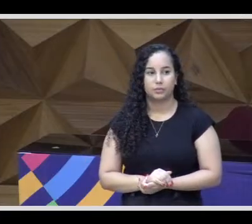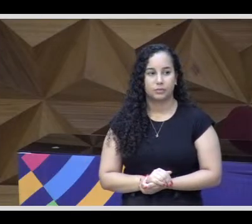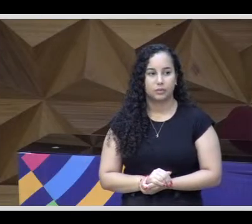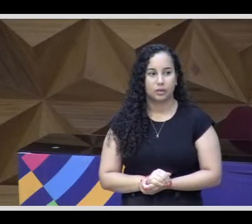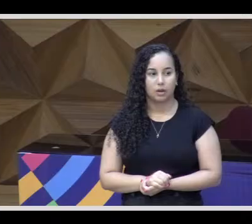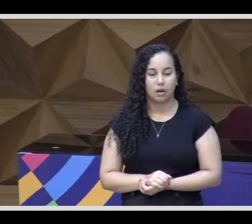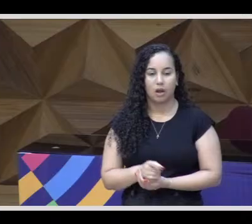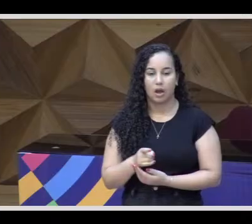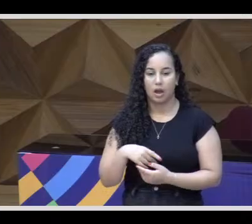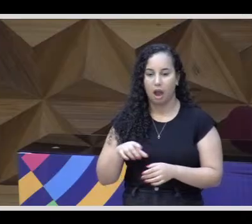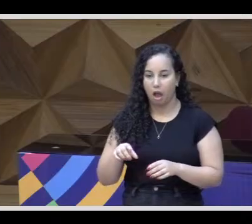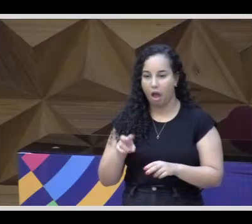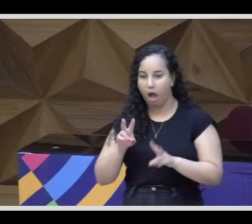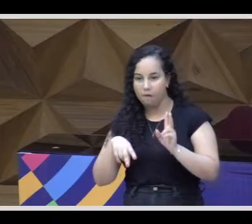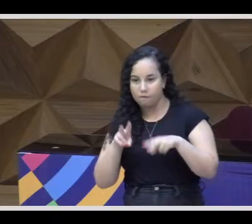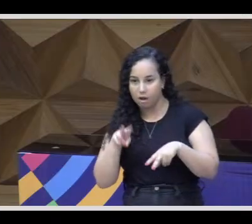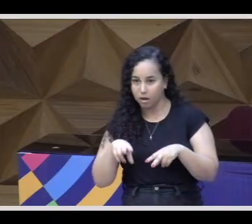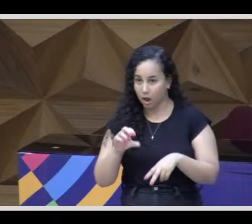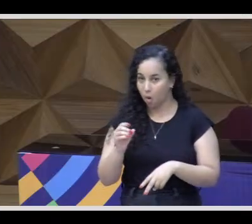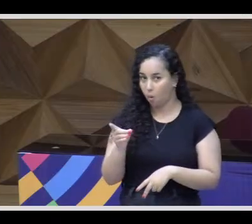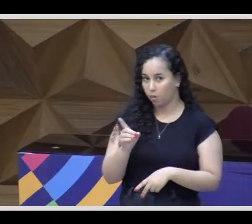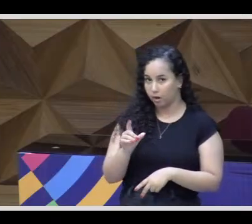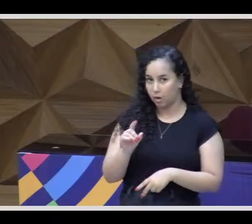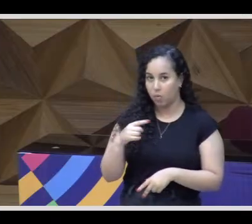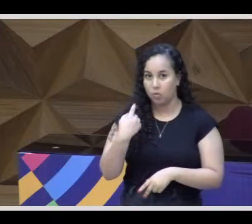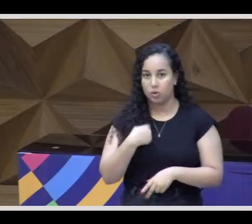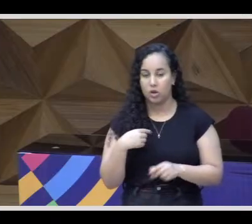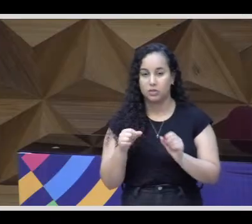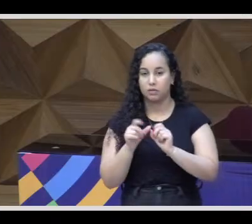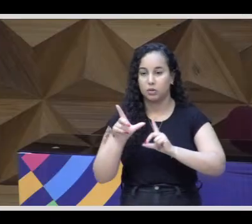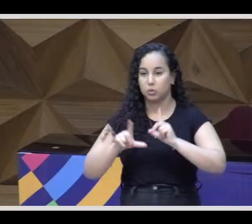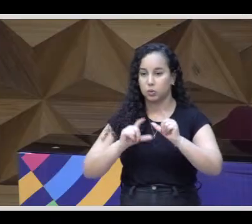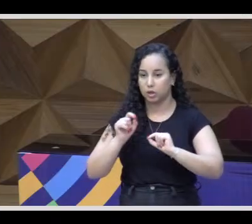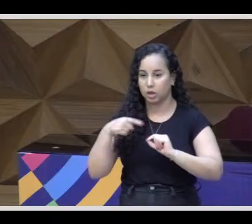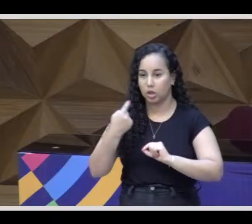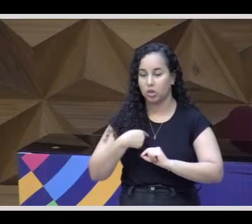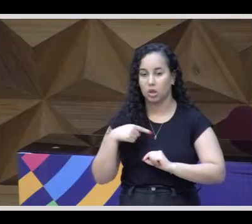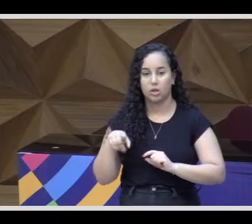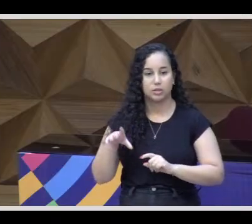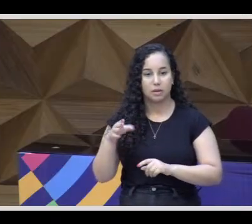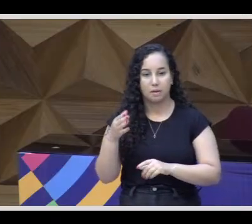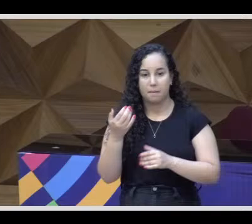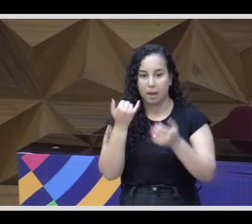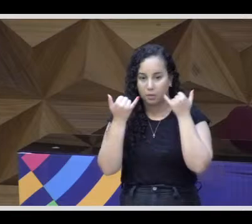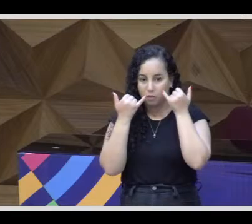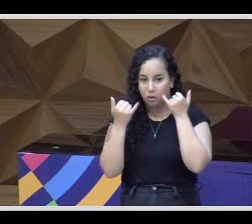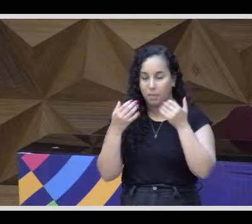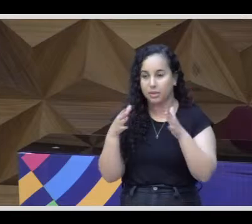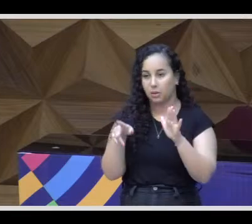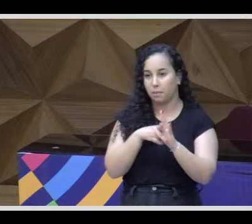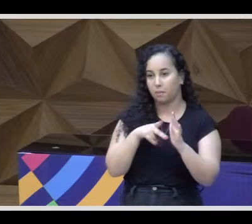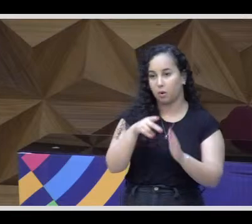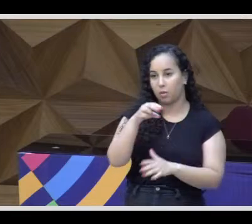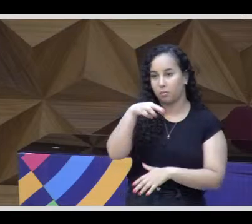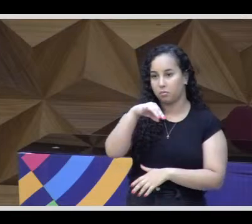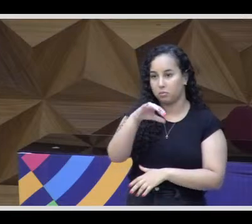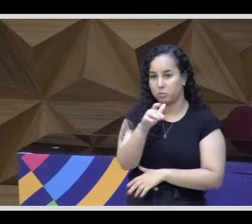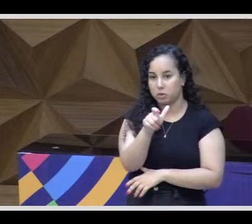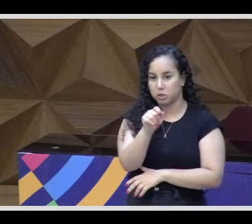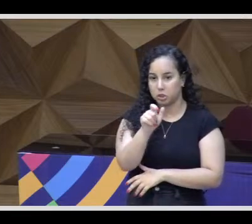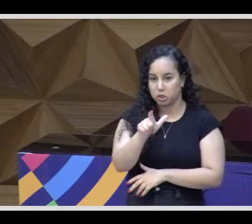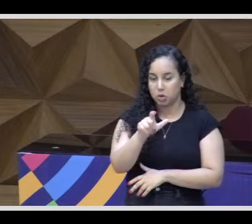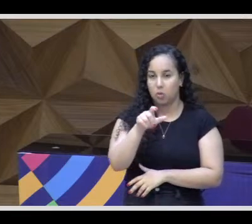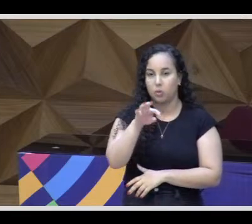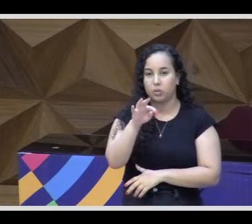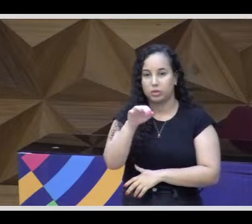judge or not, right? So what we did was we got data from Michel Teló from the last TV